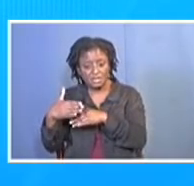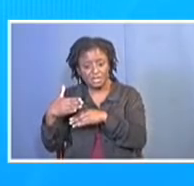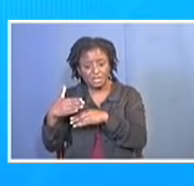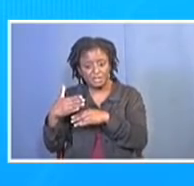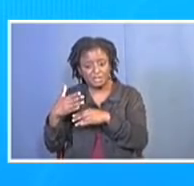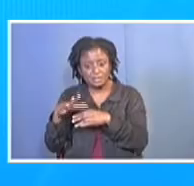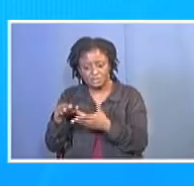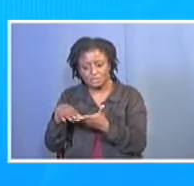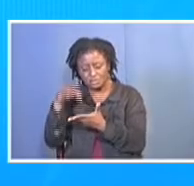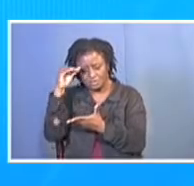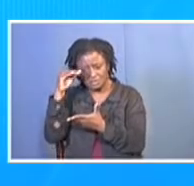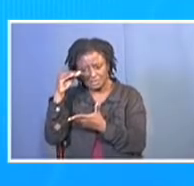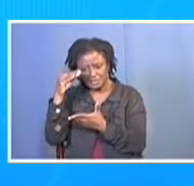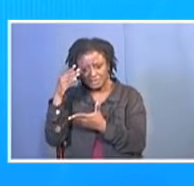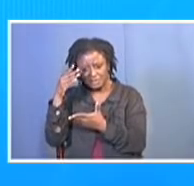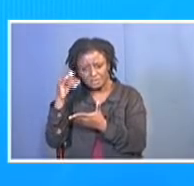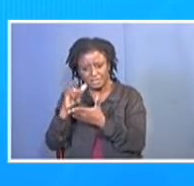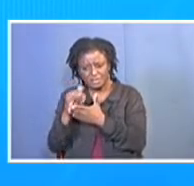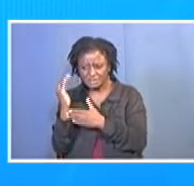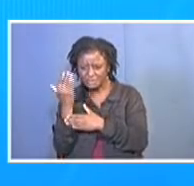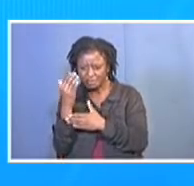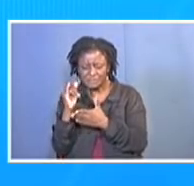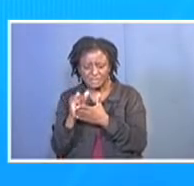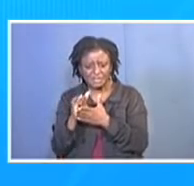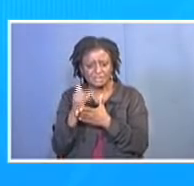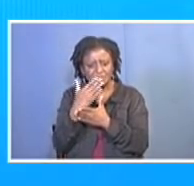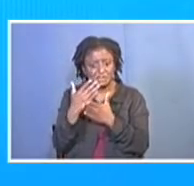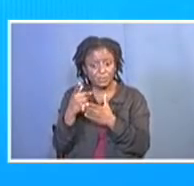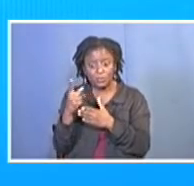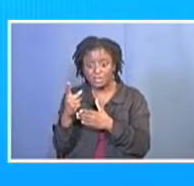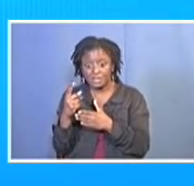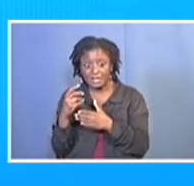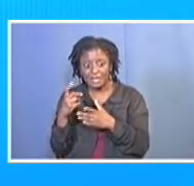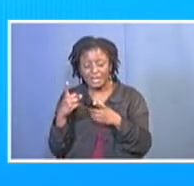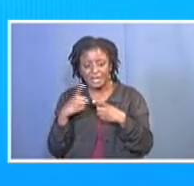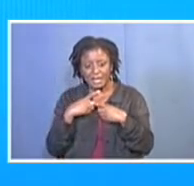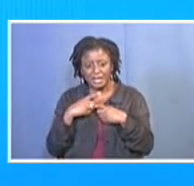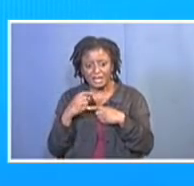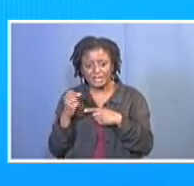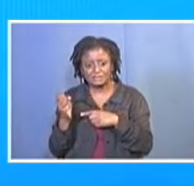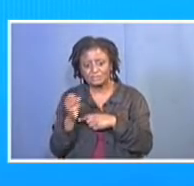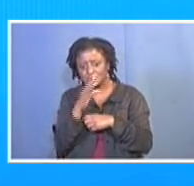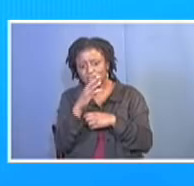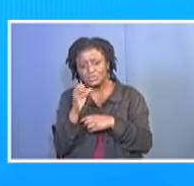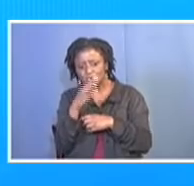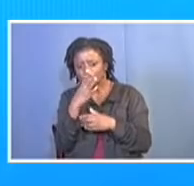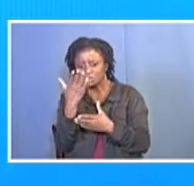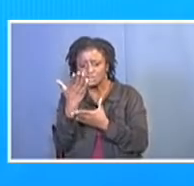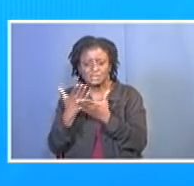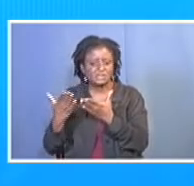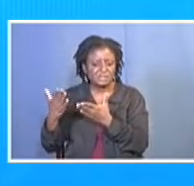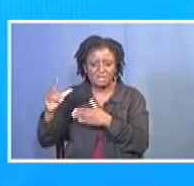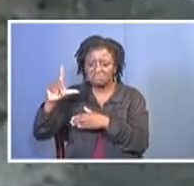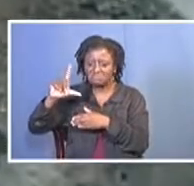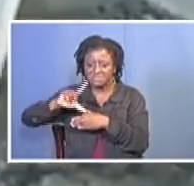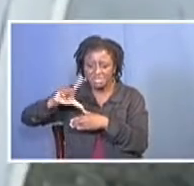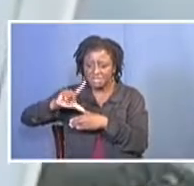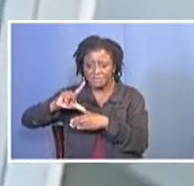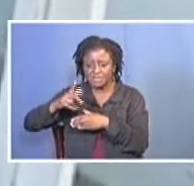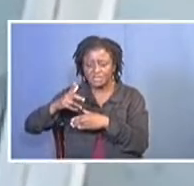find out that it appears like someone had dashed the building with some liquid item and tried to, and lit the